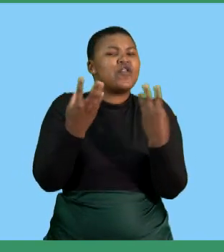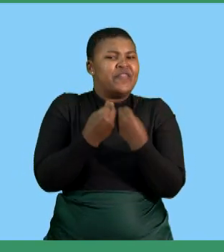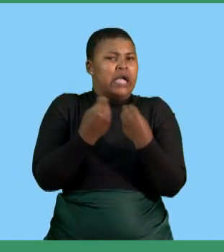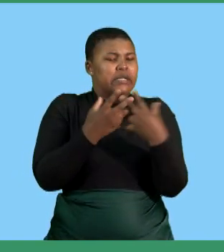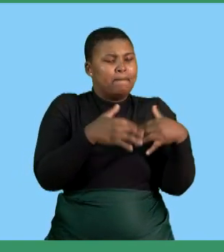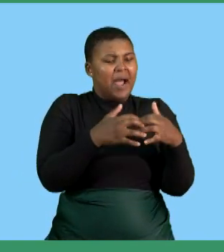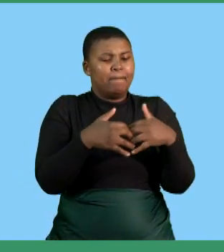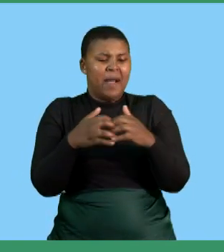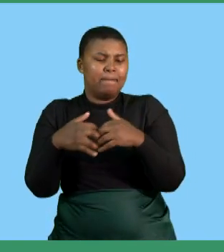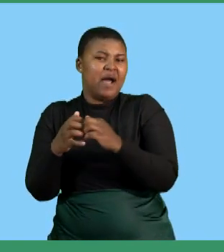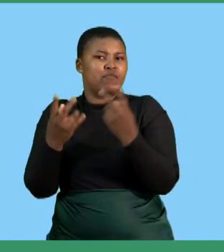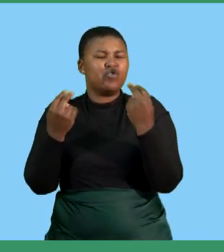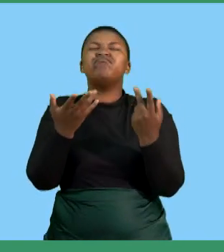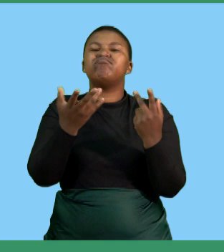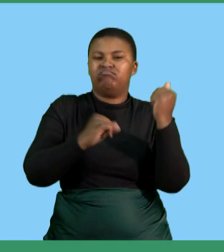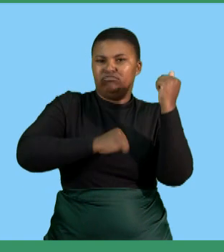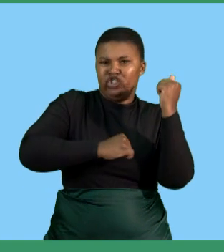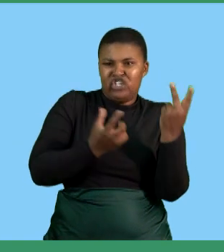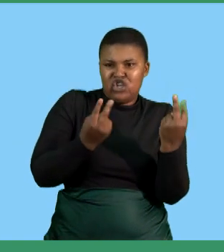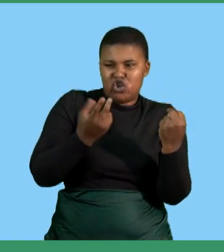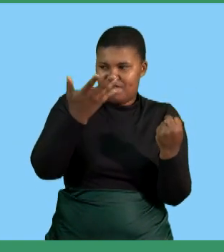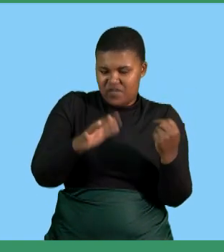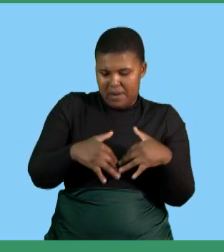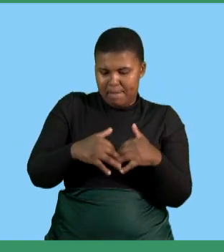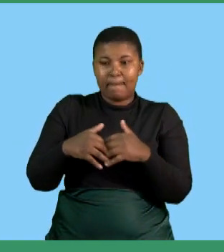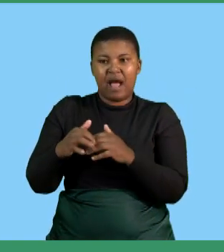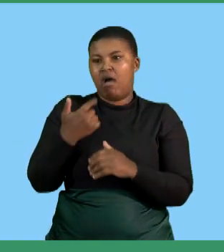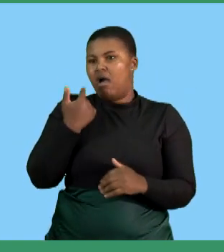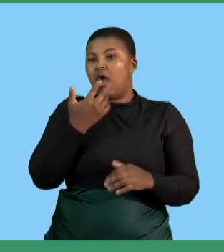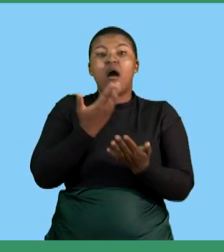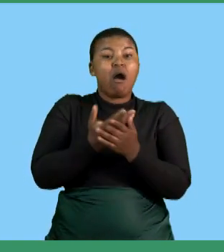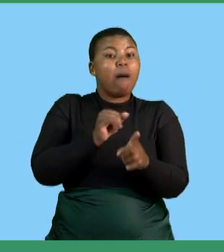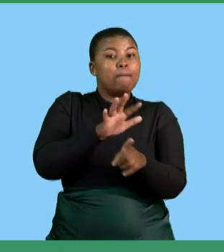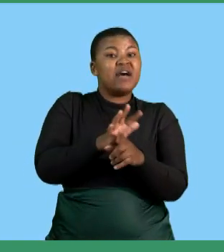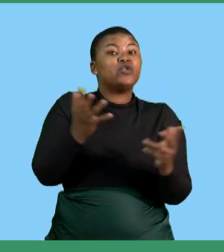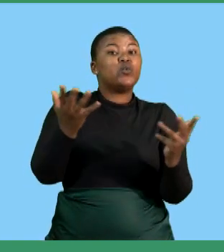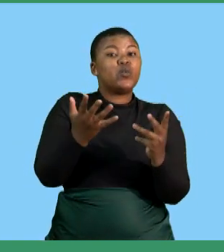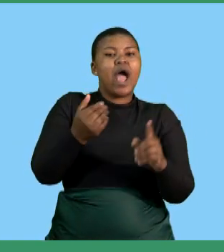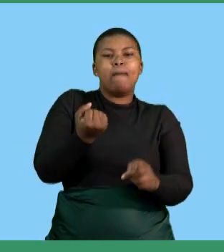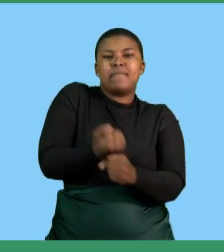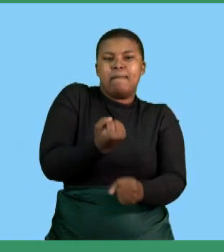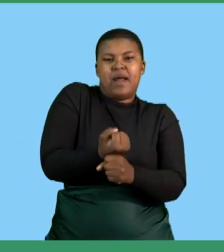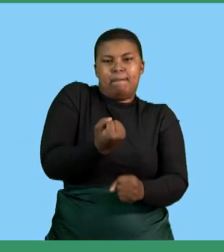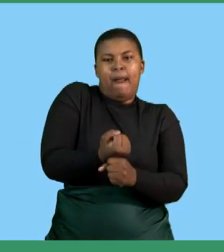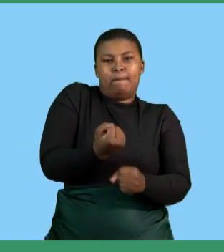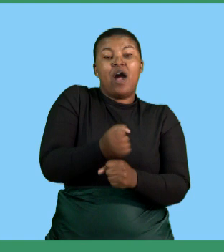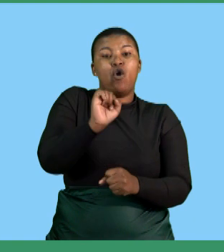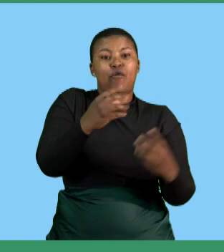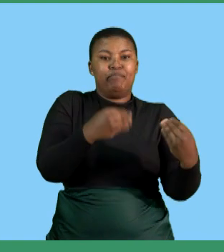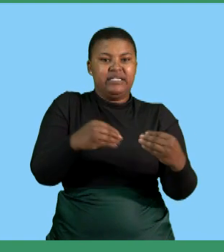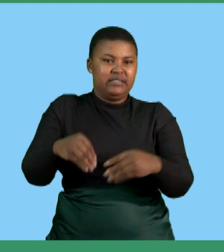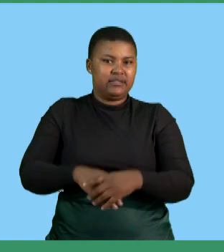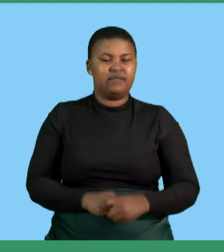new inventions like new machinery that has been invented that can have an impact on your production